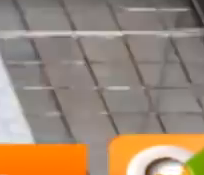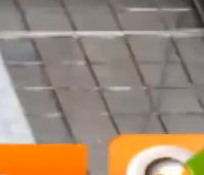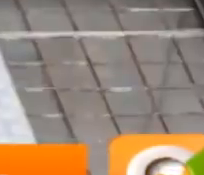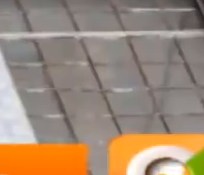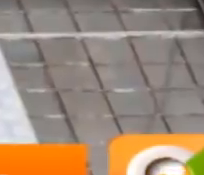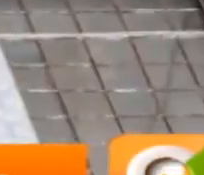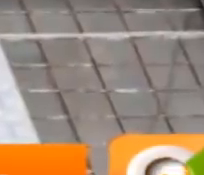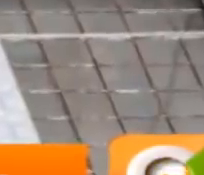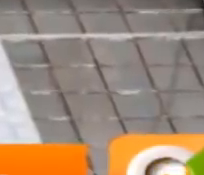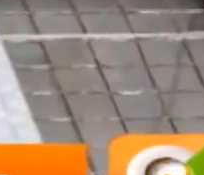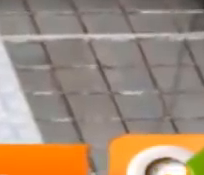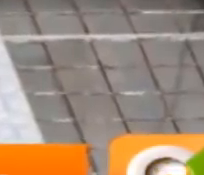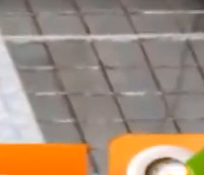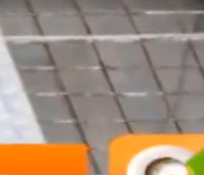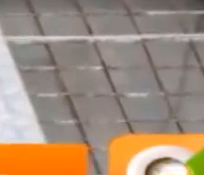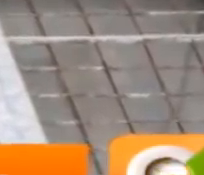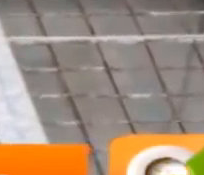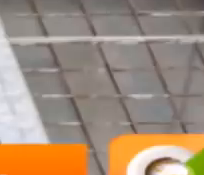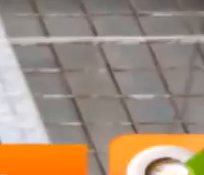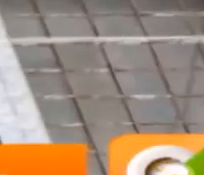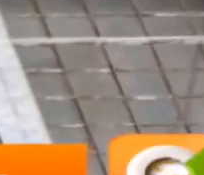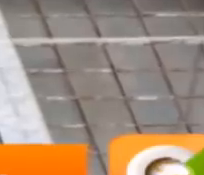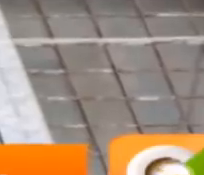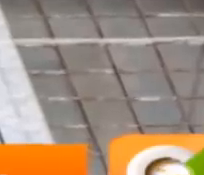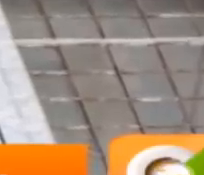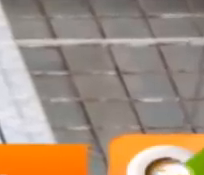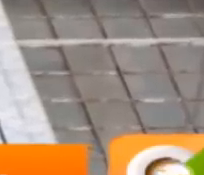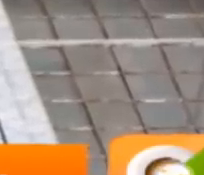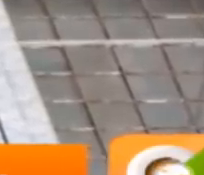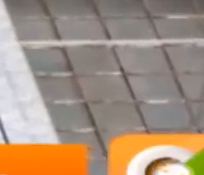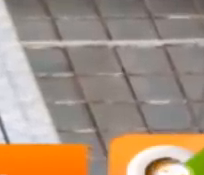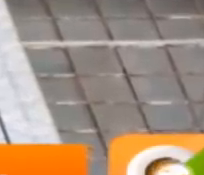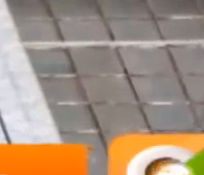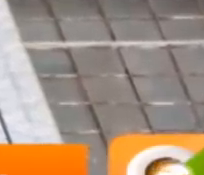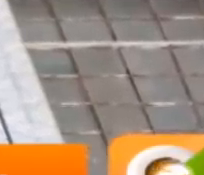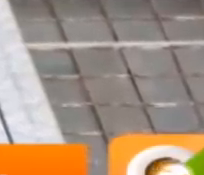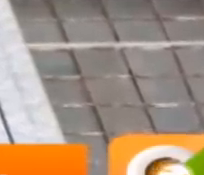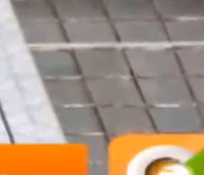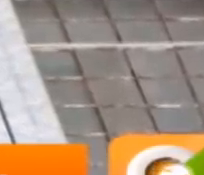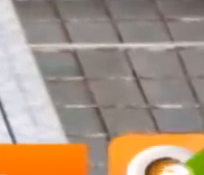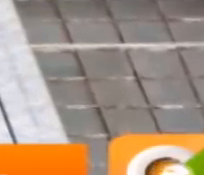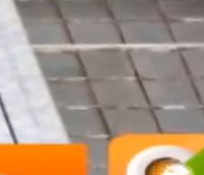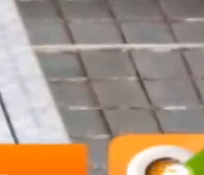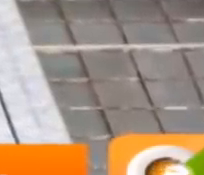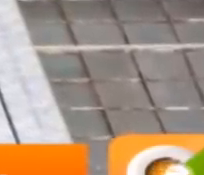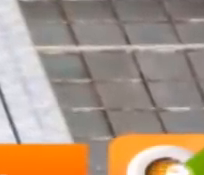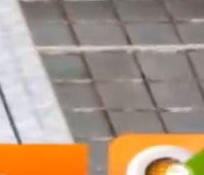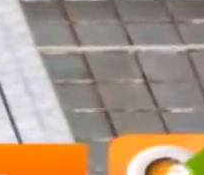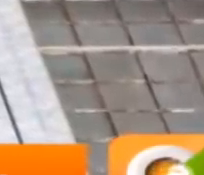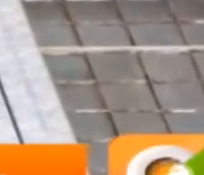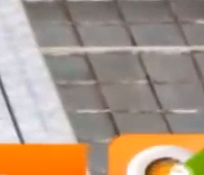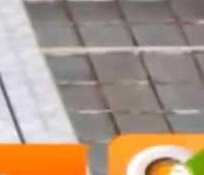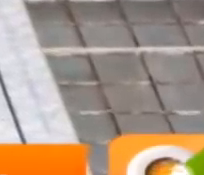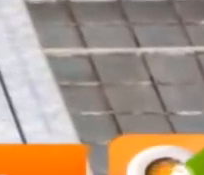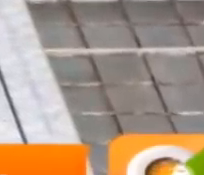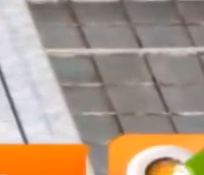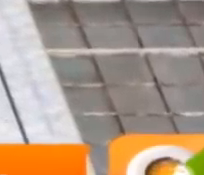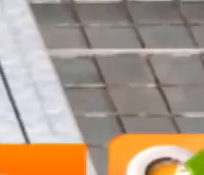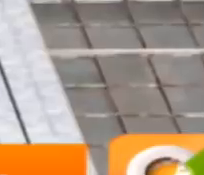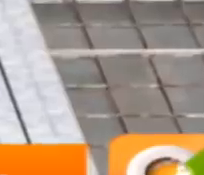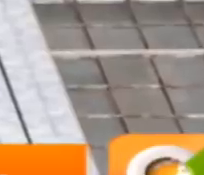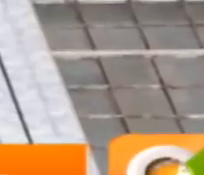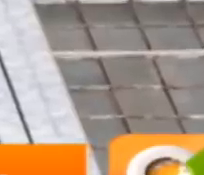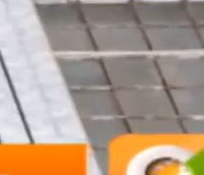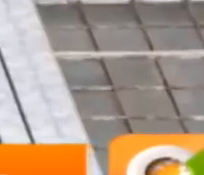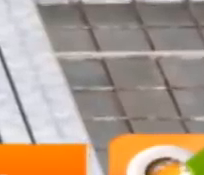a feeling that while it is easy to pick Chandarana's conduct, assuming it is true, it is a reflection